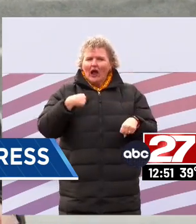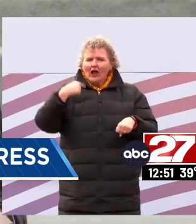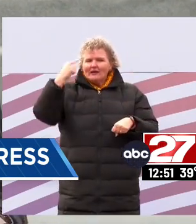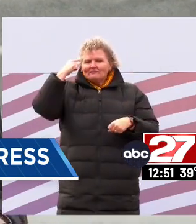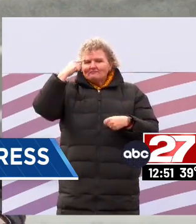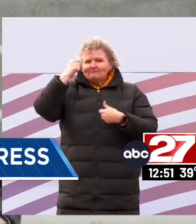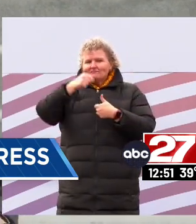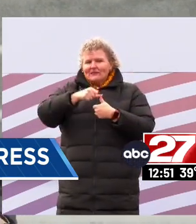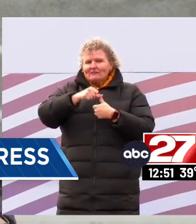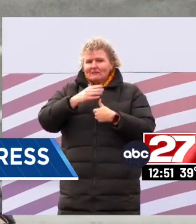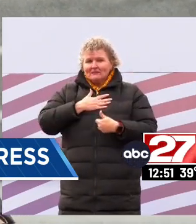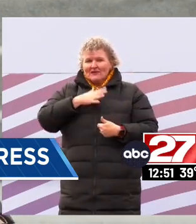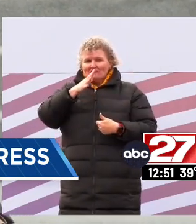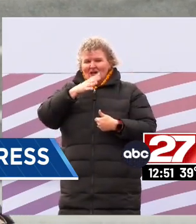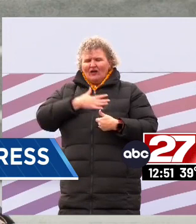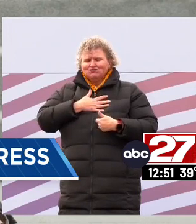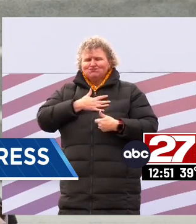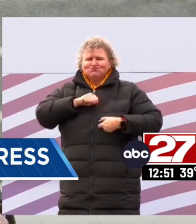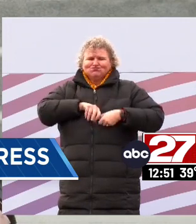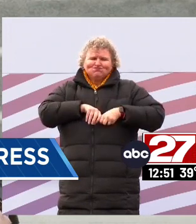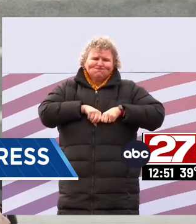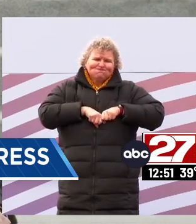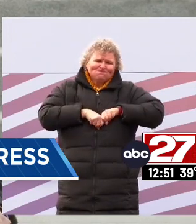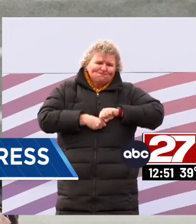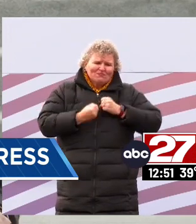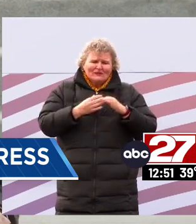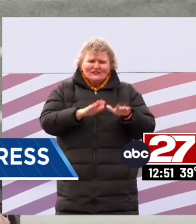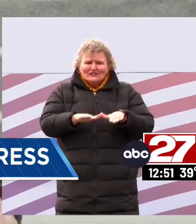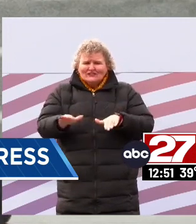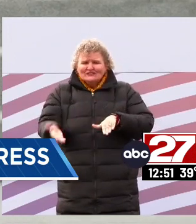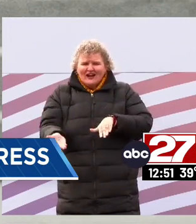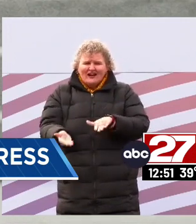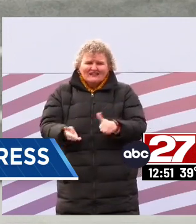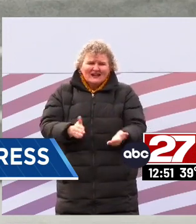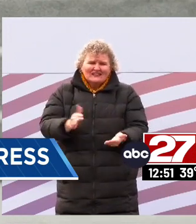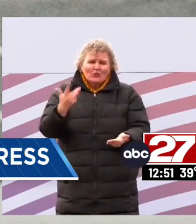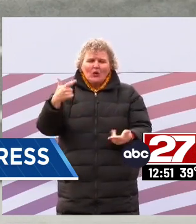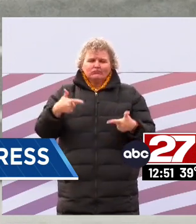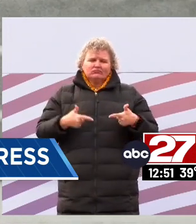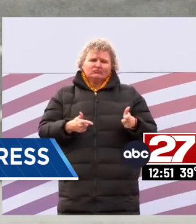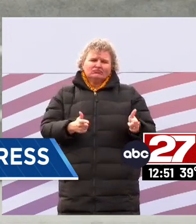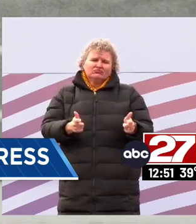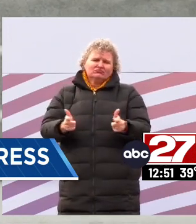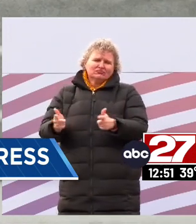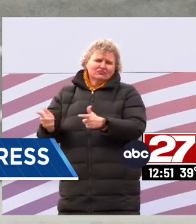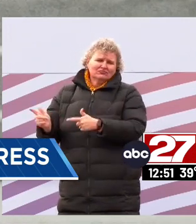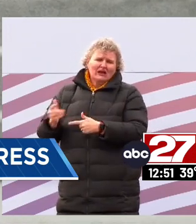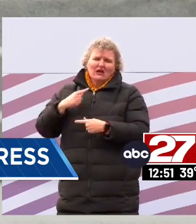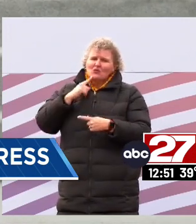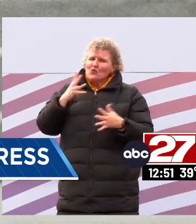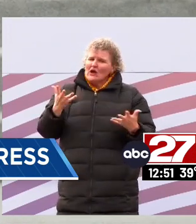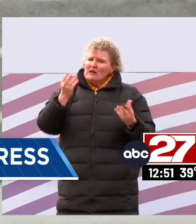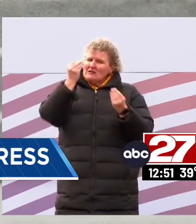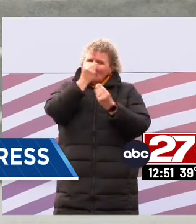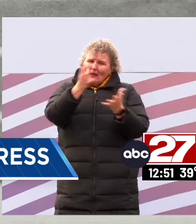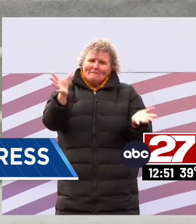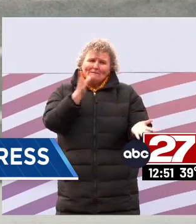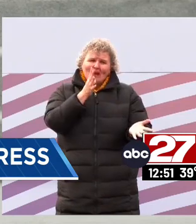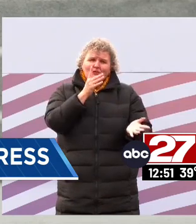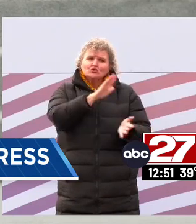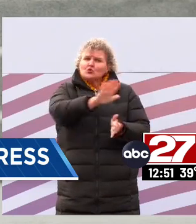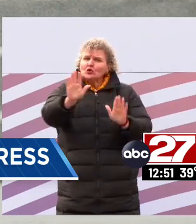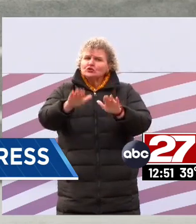who lost their loved ones, their children, to gun violence. I want you to know something, moms. Your children